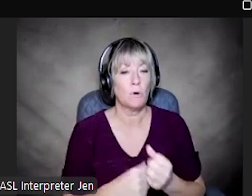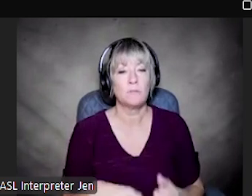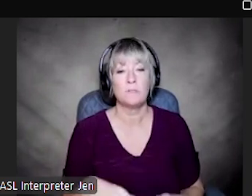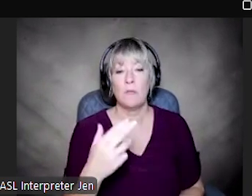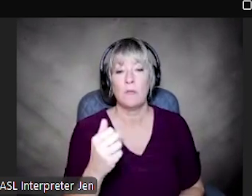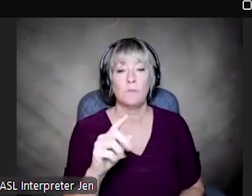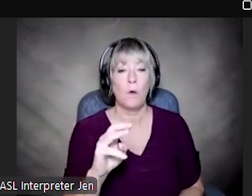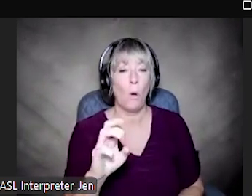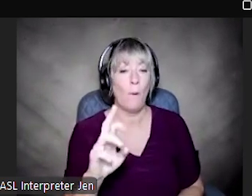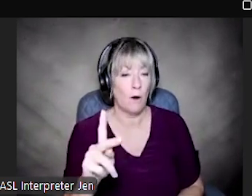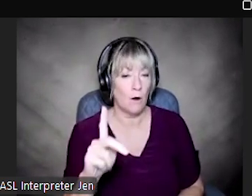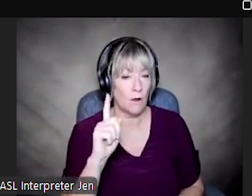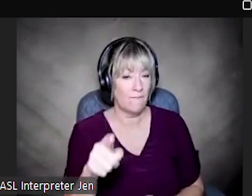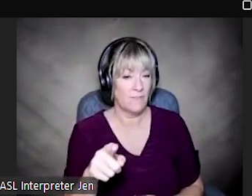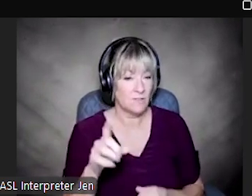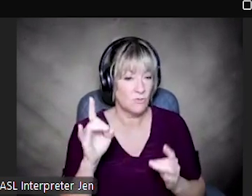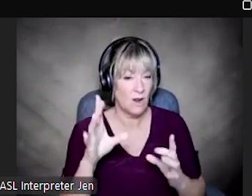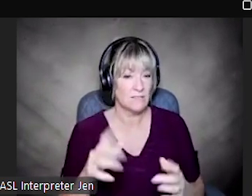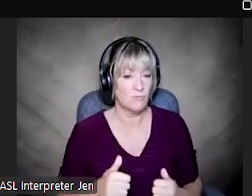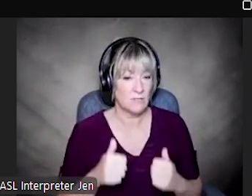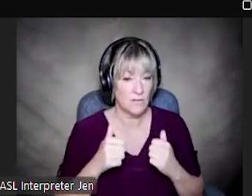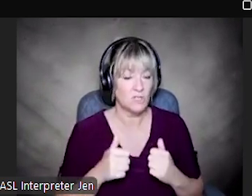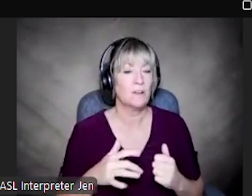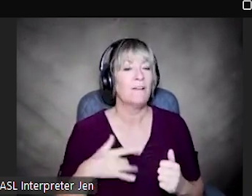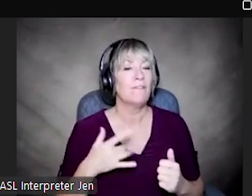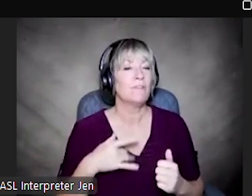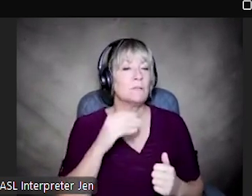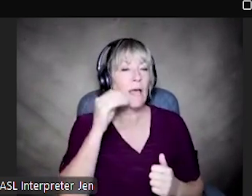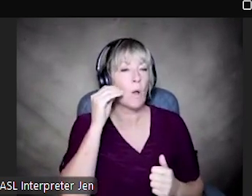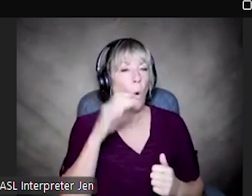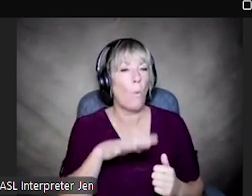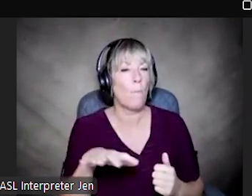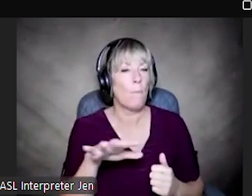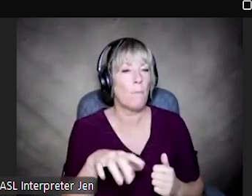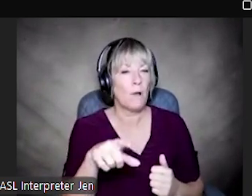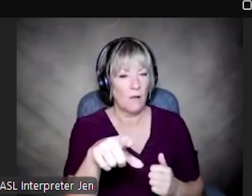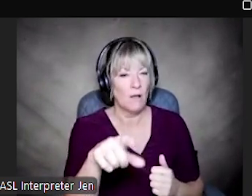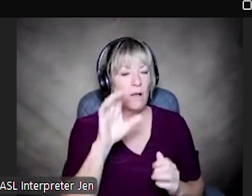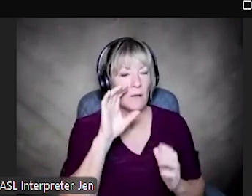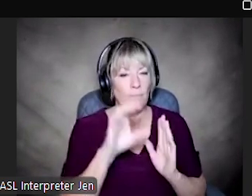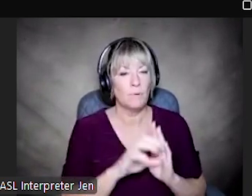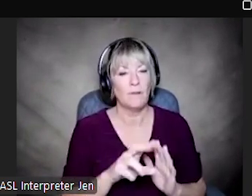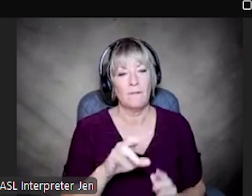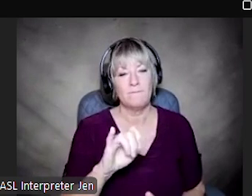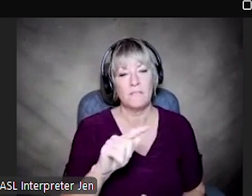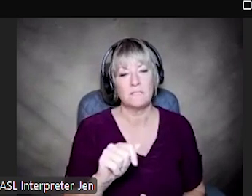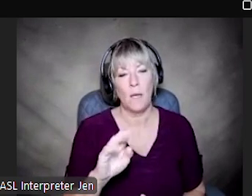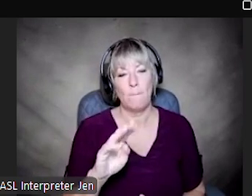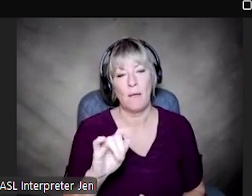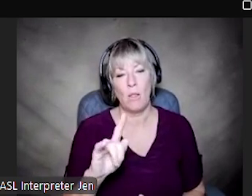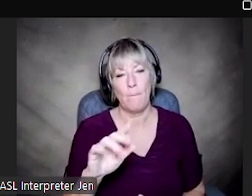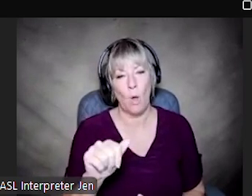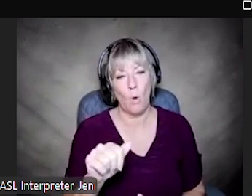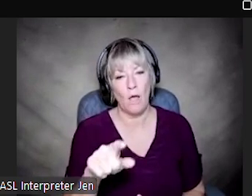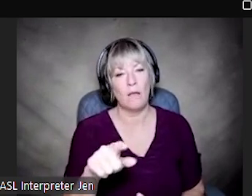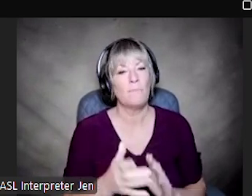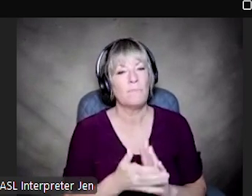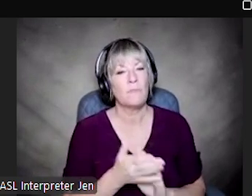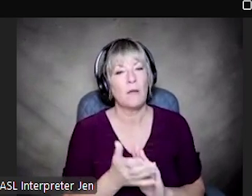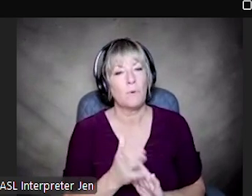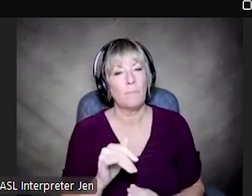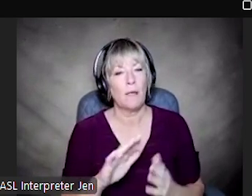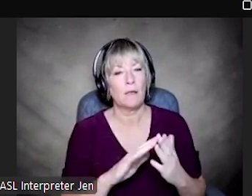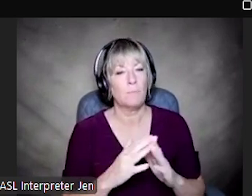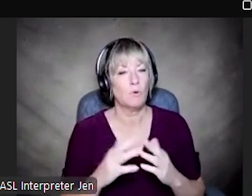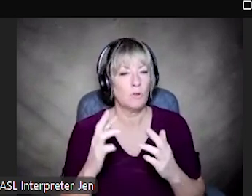crisis residential programs is the home-like setting. So pictured here is Vista Balboa, a crisis residential program operated by